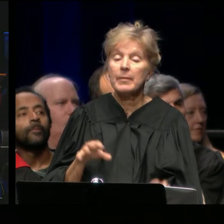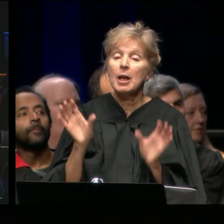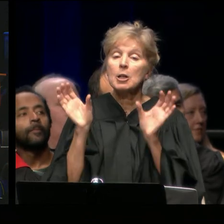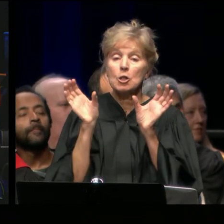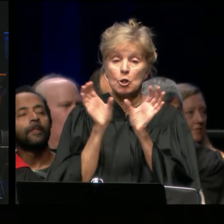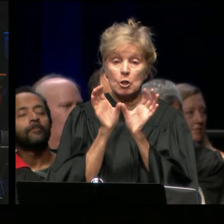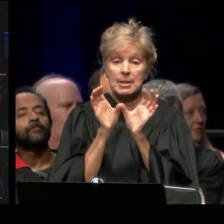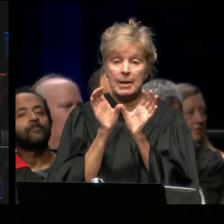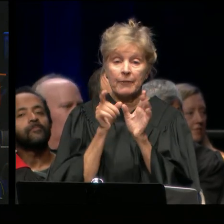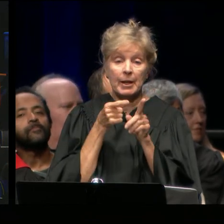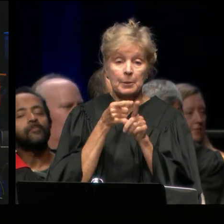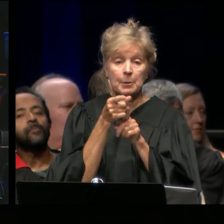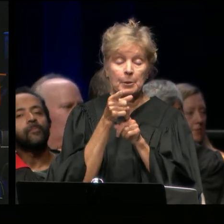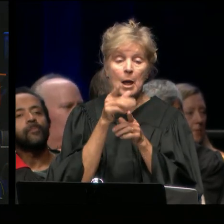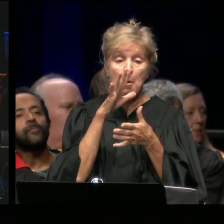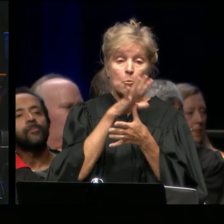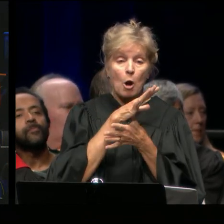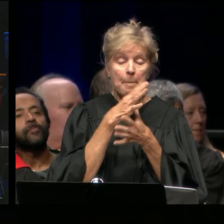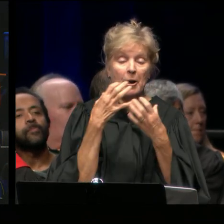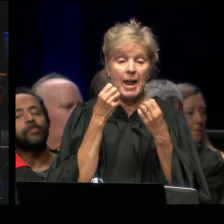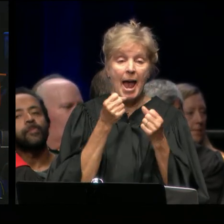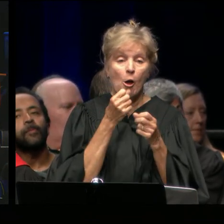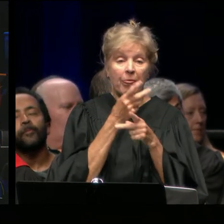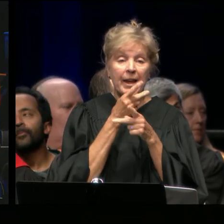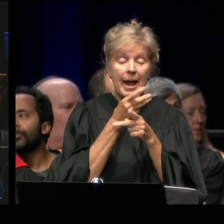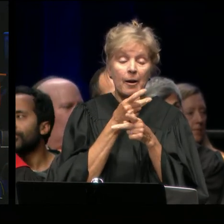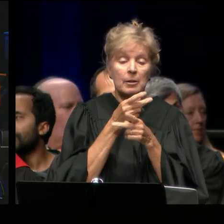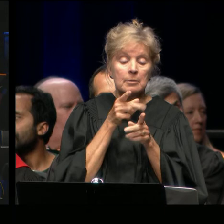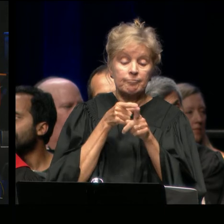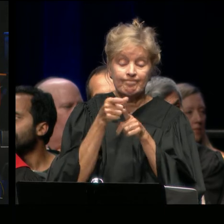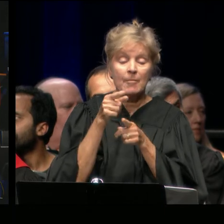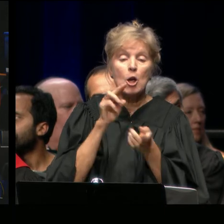Certificate in Primary Healthcare Nurse Practitioner.